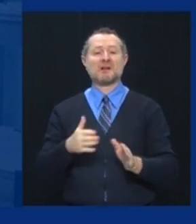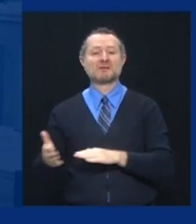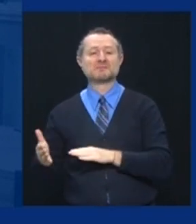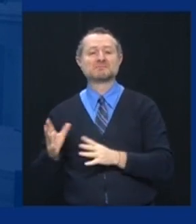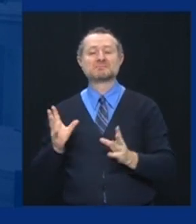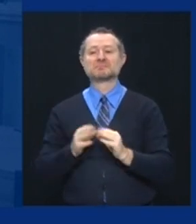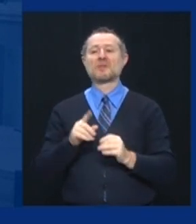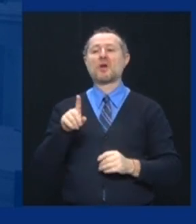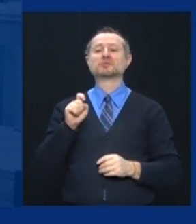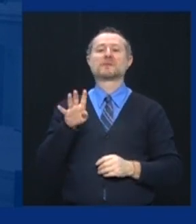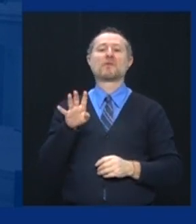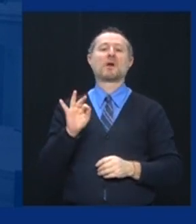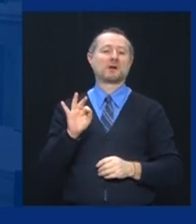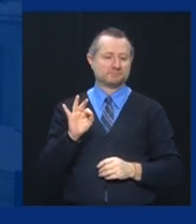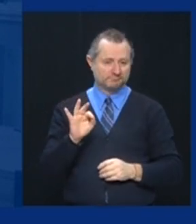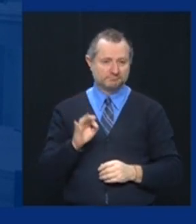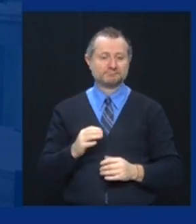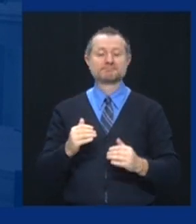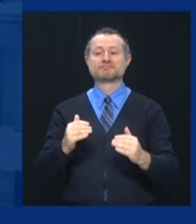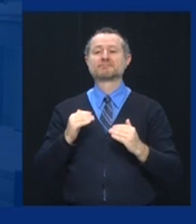Hospitalizations plus 339.